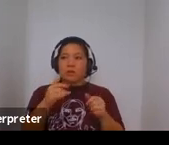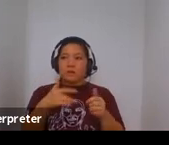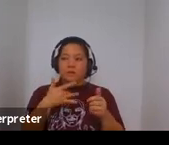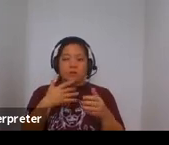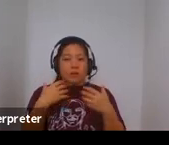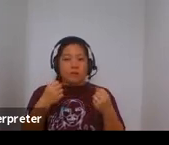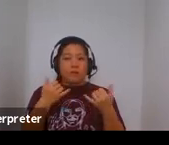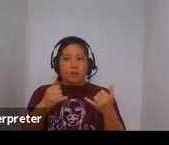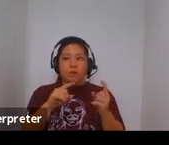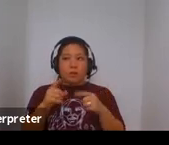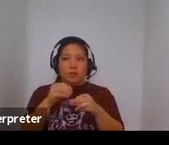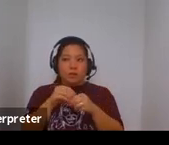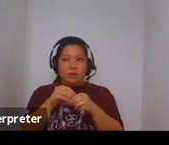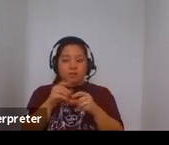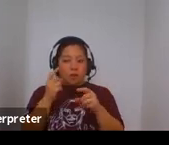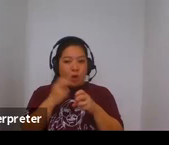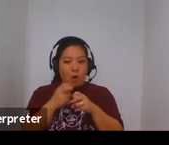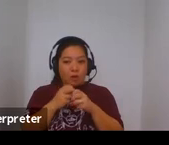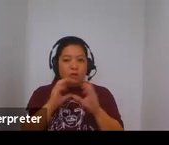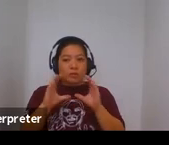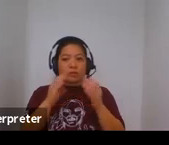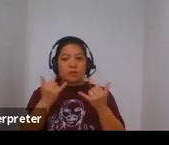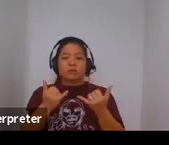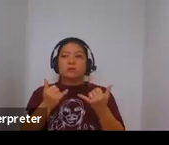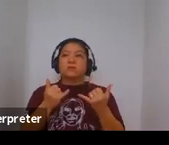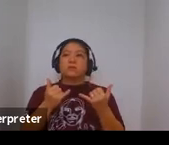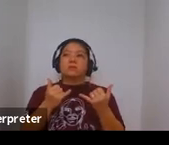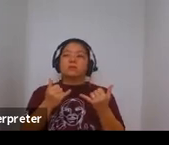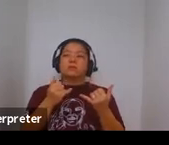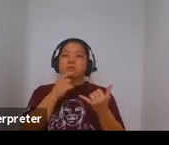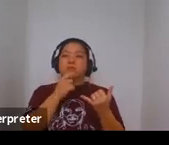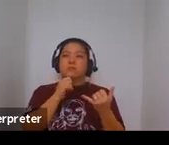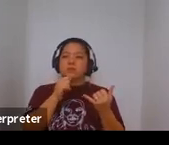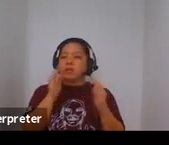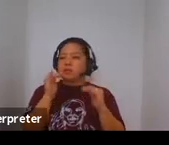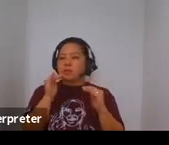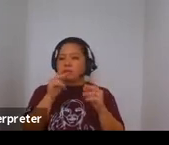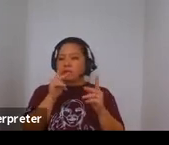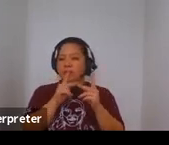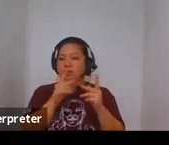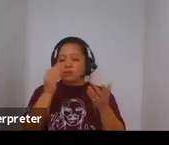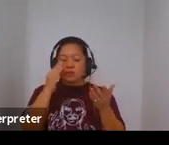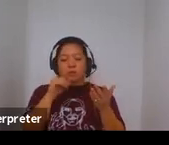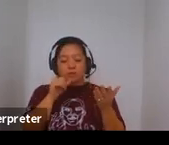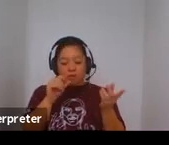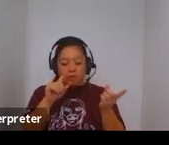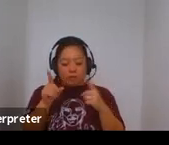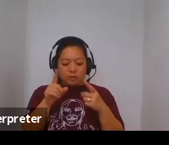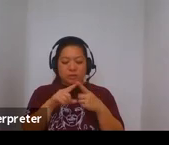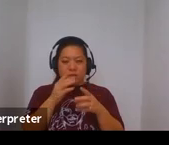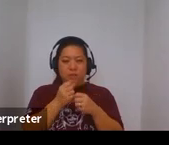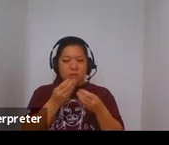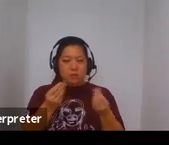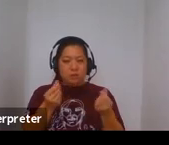confident going into these difficult conversations and not expecting perfection, you're not gonna get a